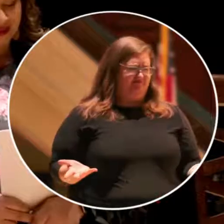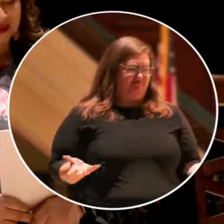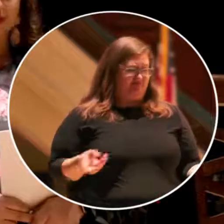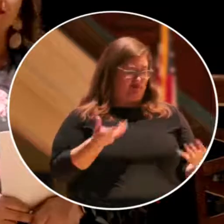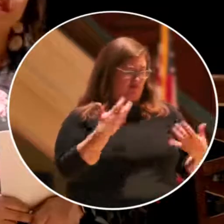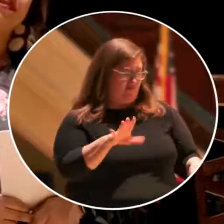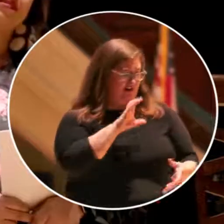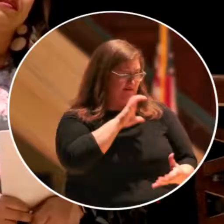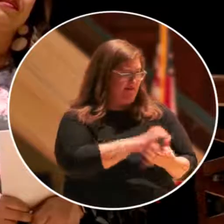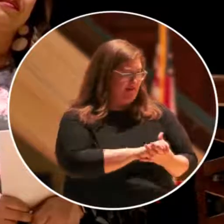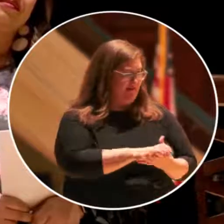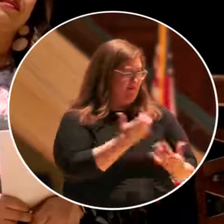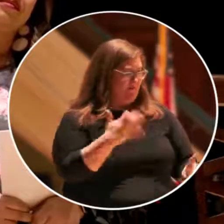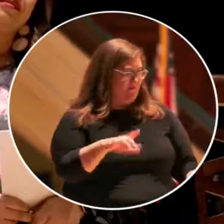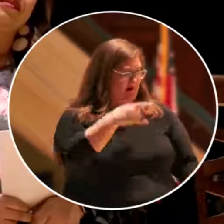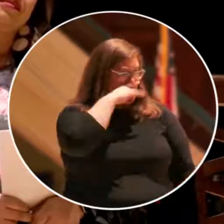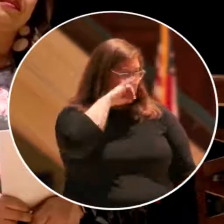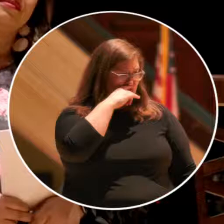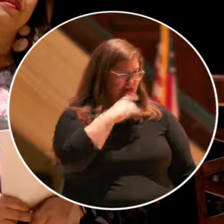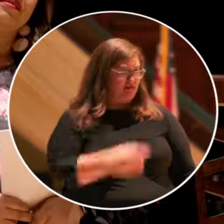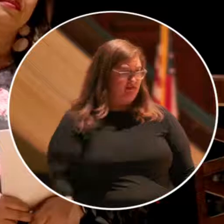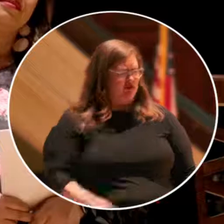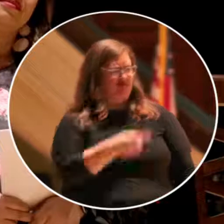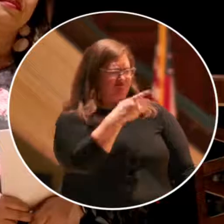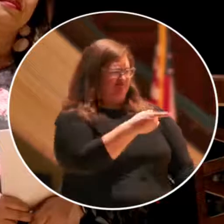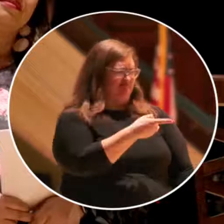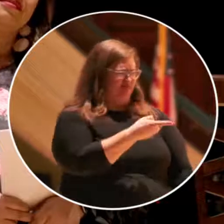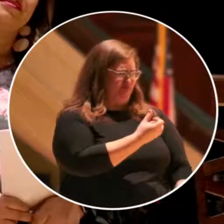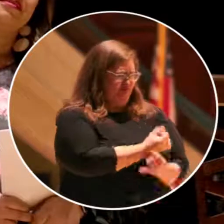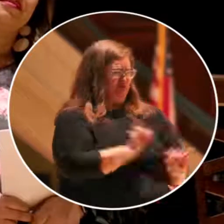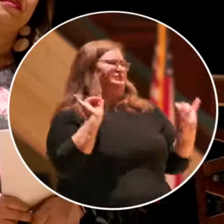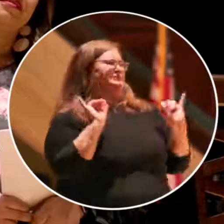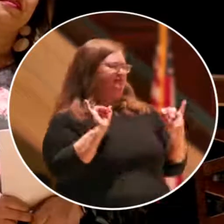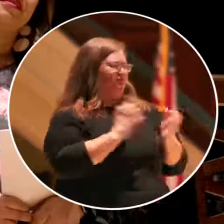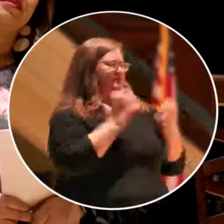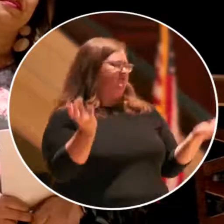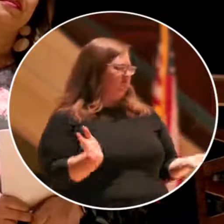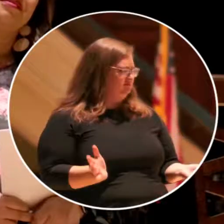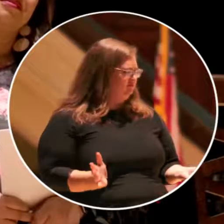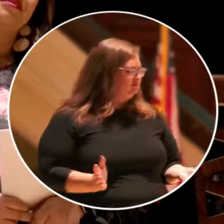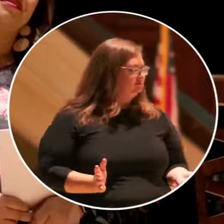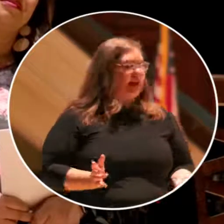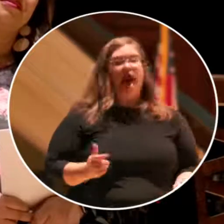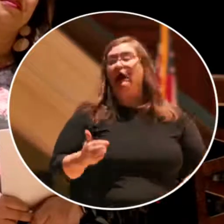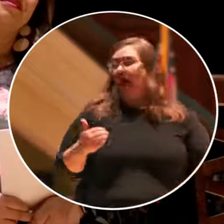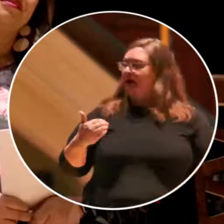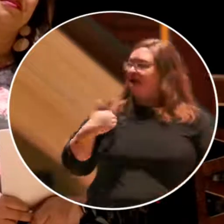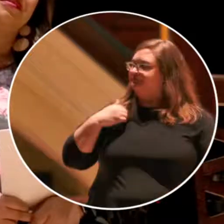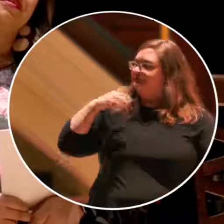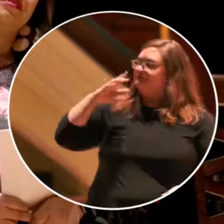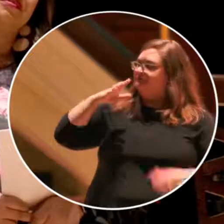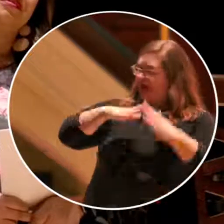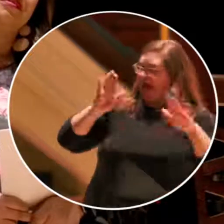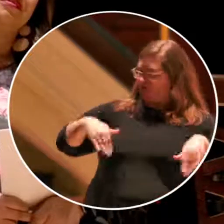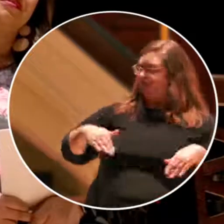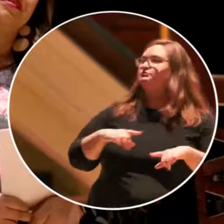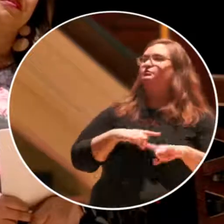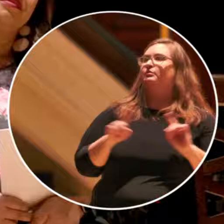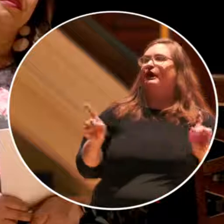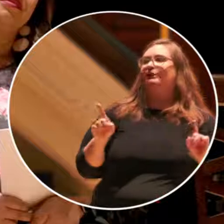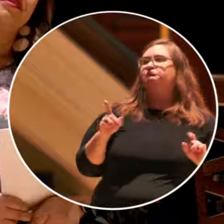marriage and kids. I was too independent. I had a house, occasional roommates, but I lived